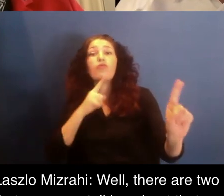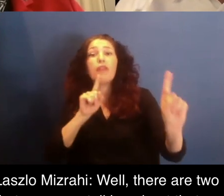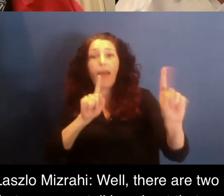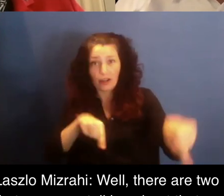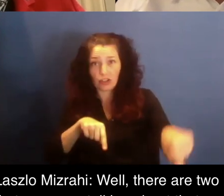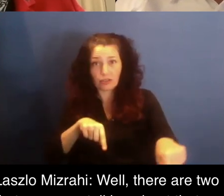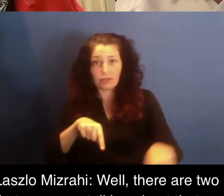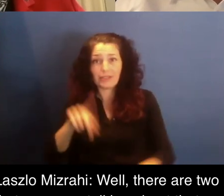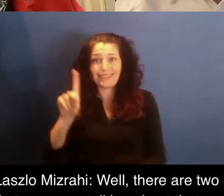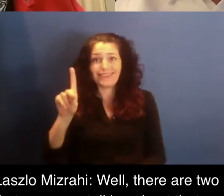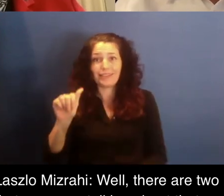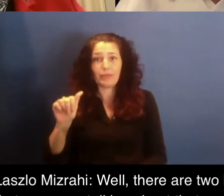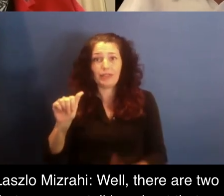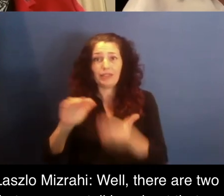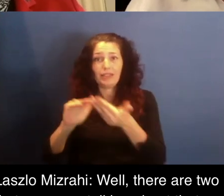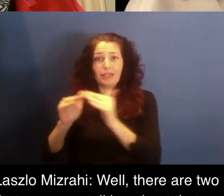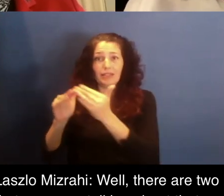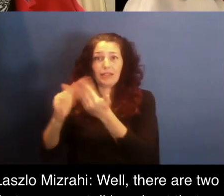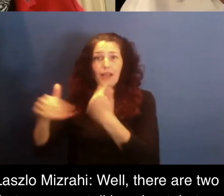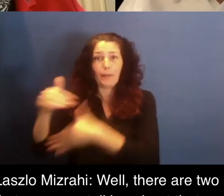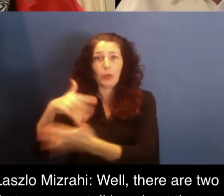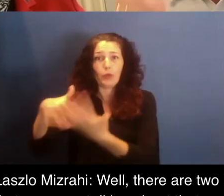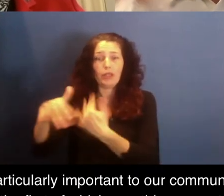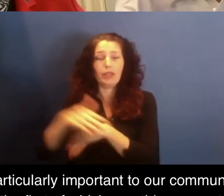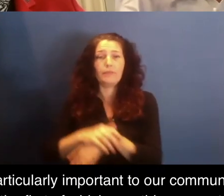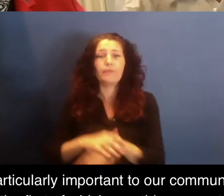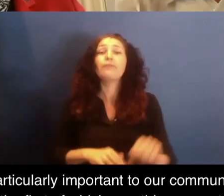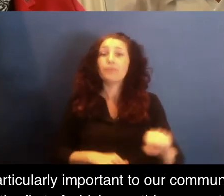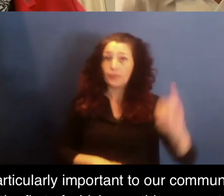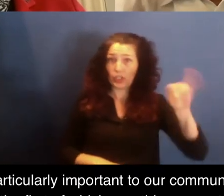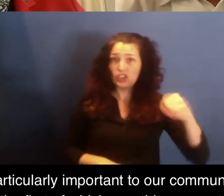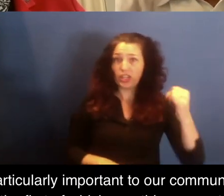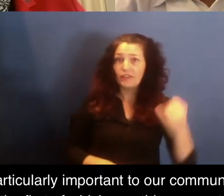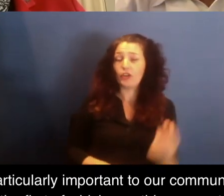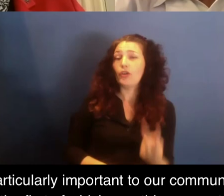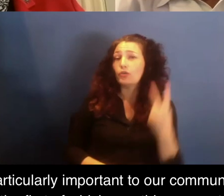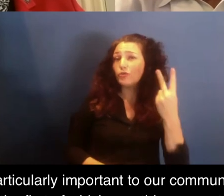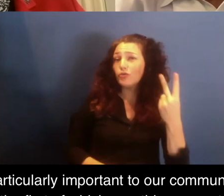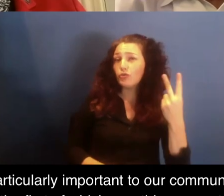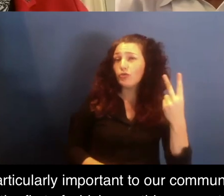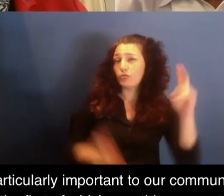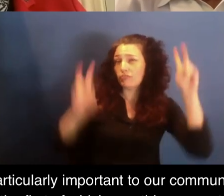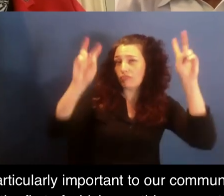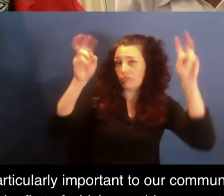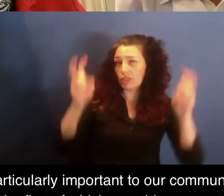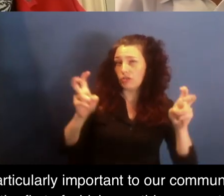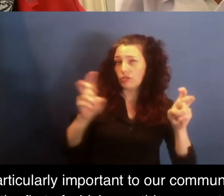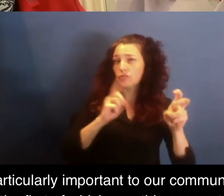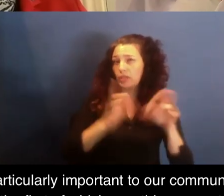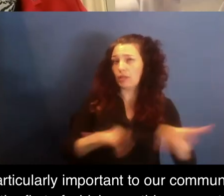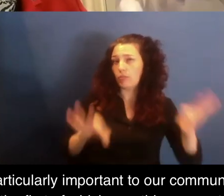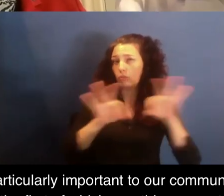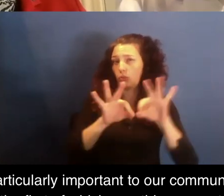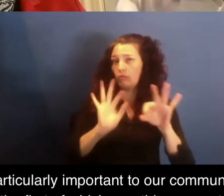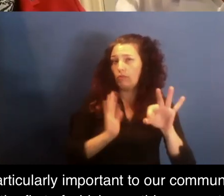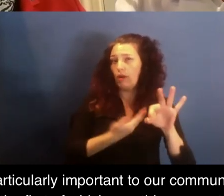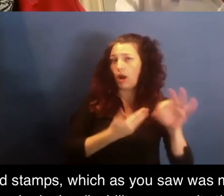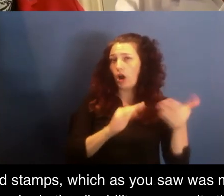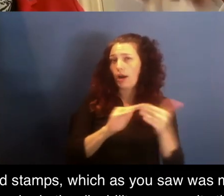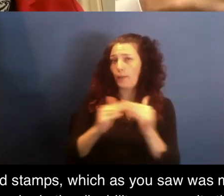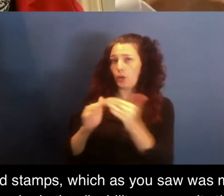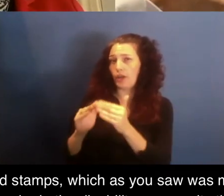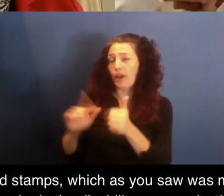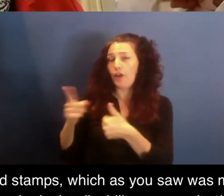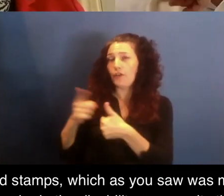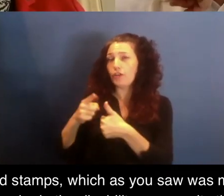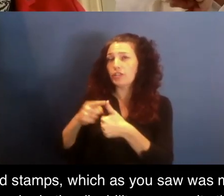are two key issues that you were talking about that were particularly important to our community. The first of which was this access to